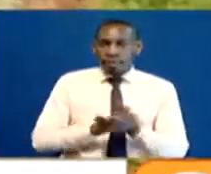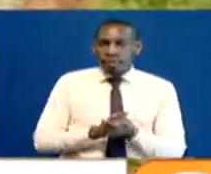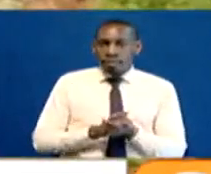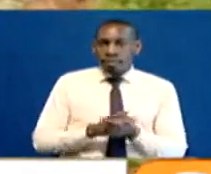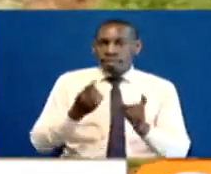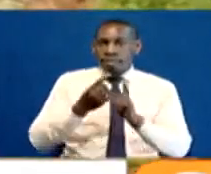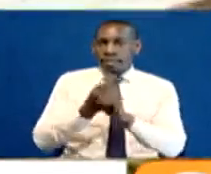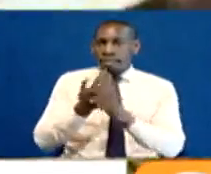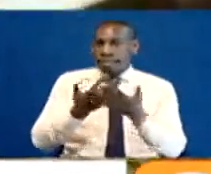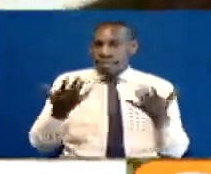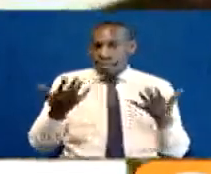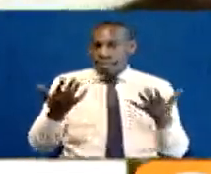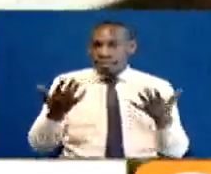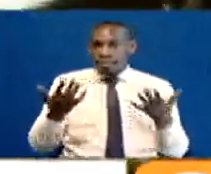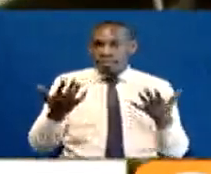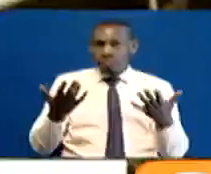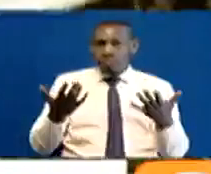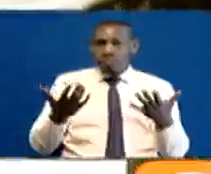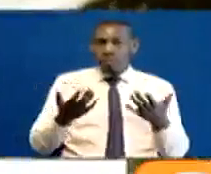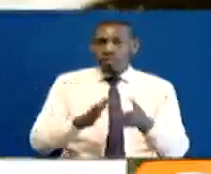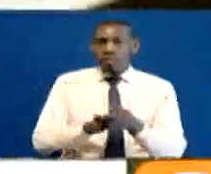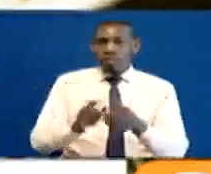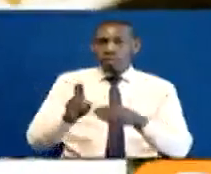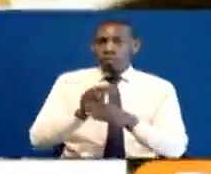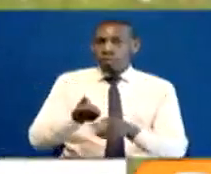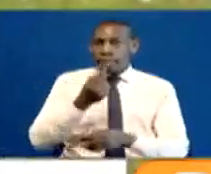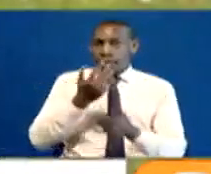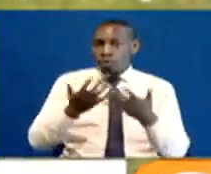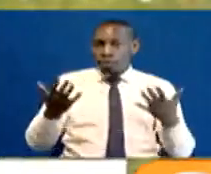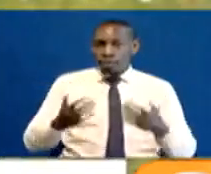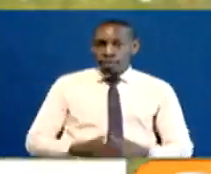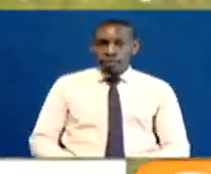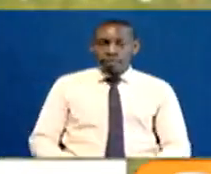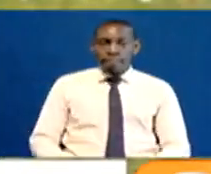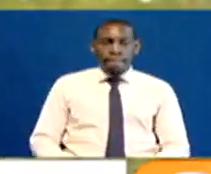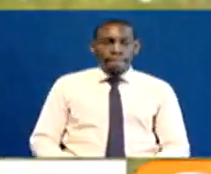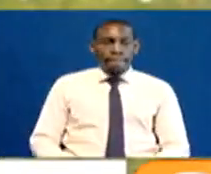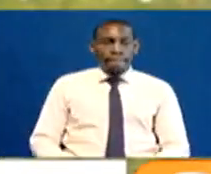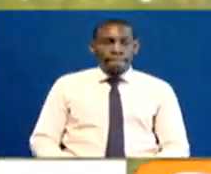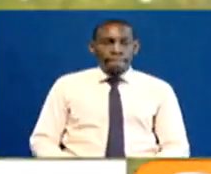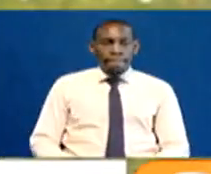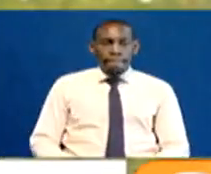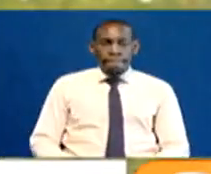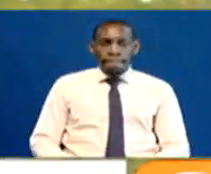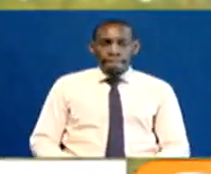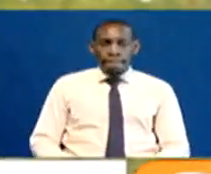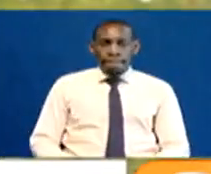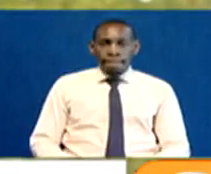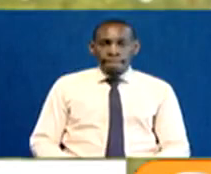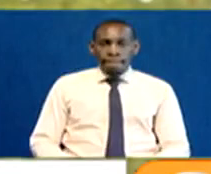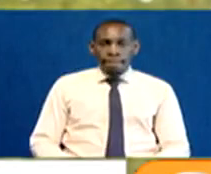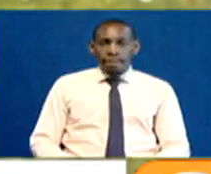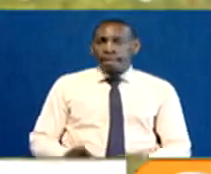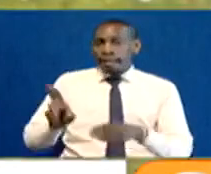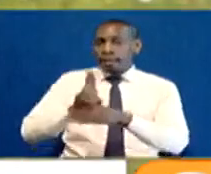terpenoids and flavonoids, contributing to its medicinal properties. Mmea unasaidia, it's a depressant.